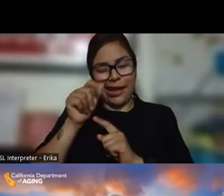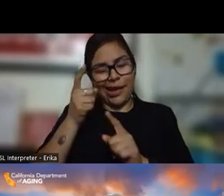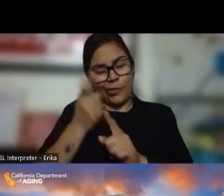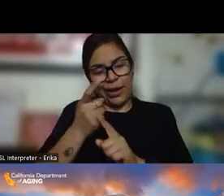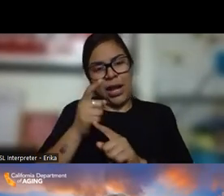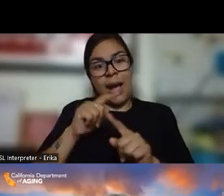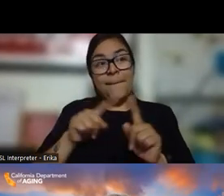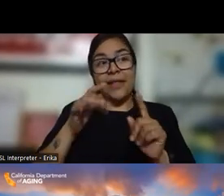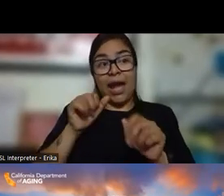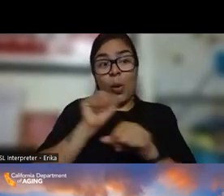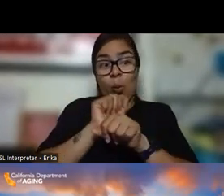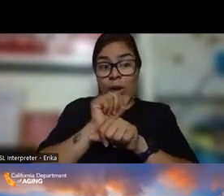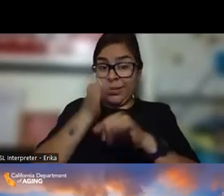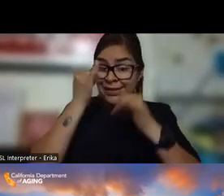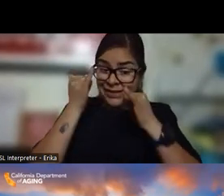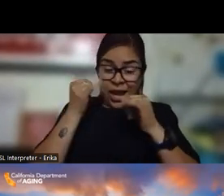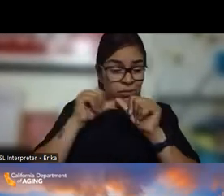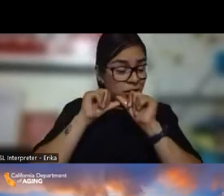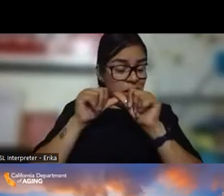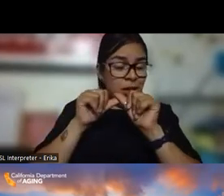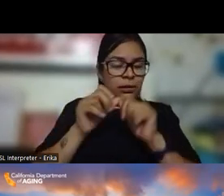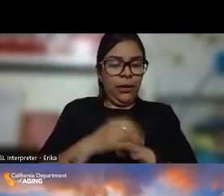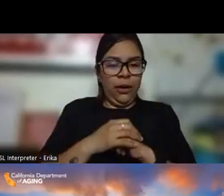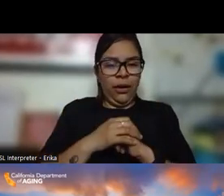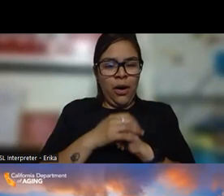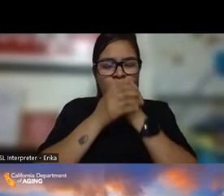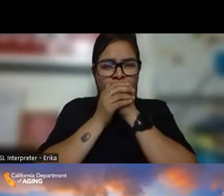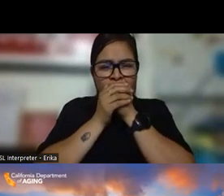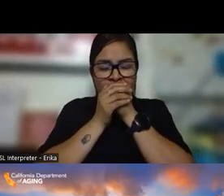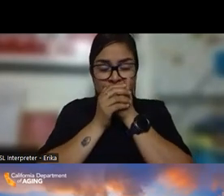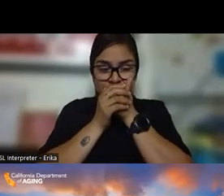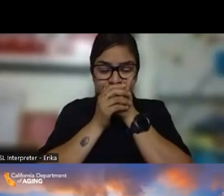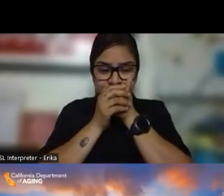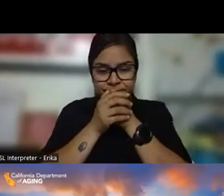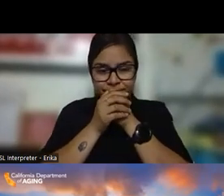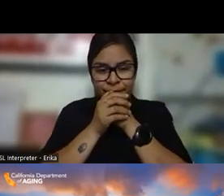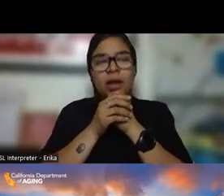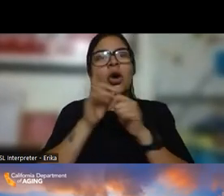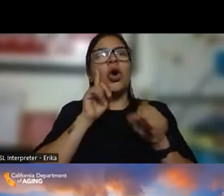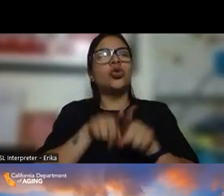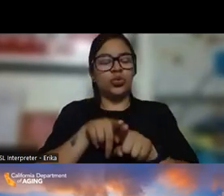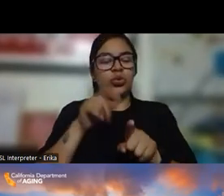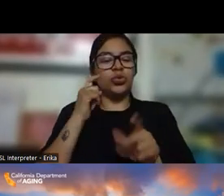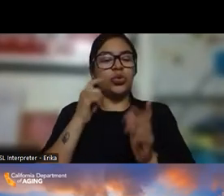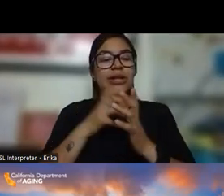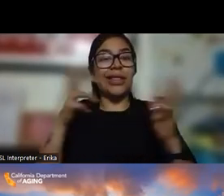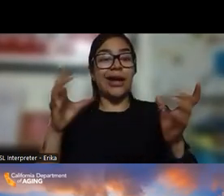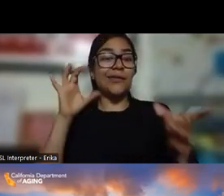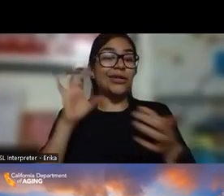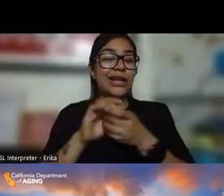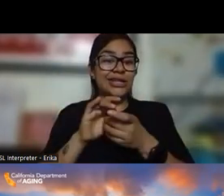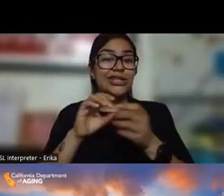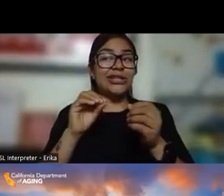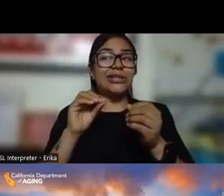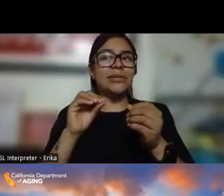work going on. I think one thing I saw through this process was there could be a lot of connections made across these